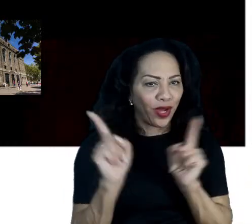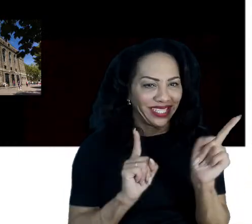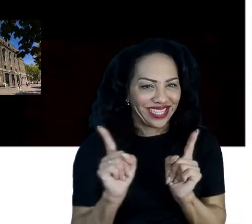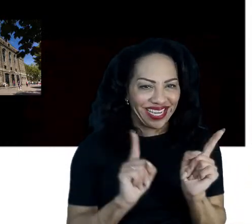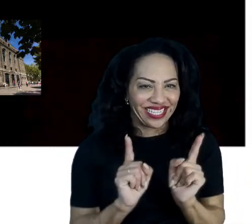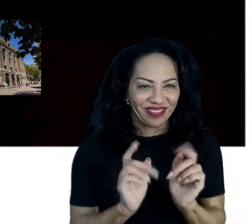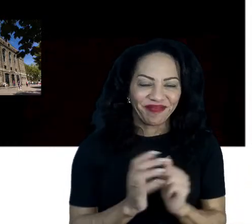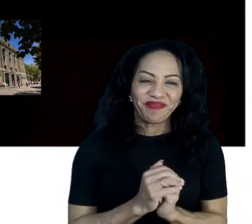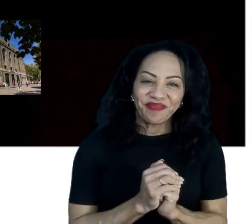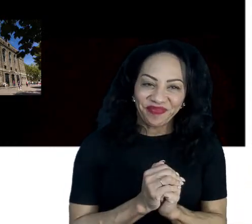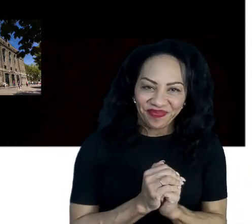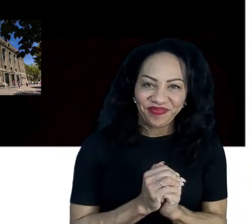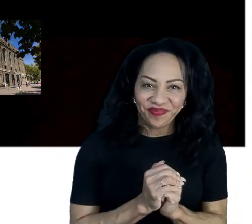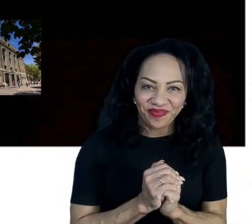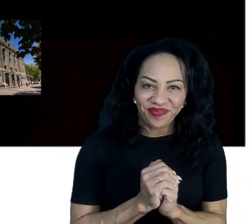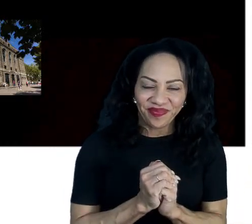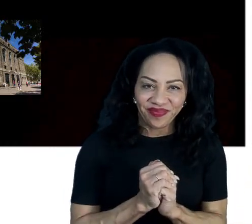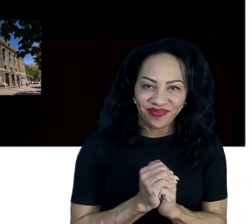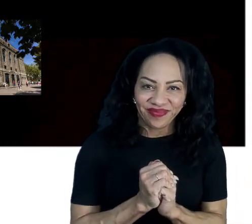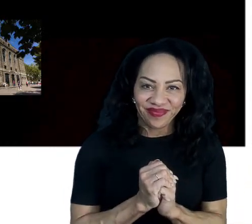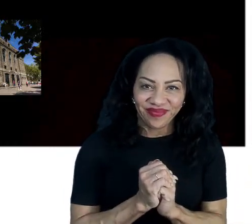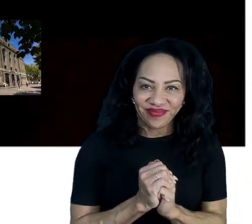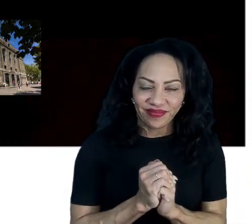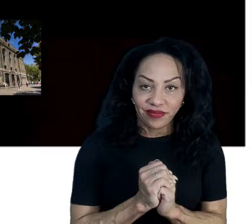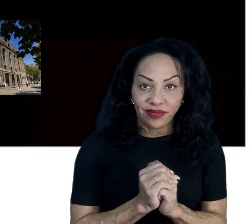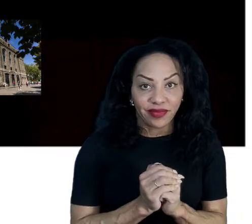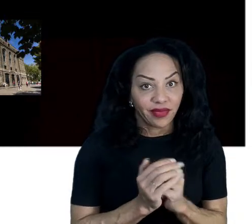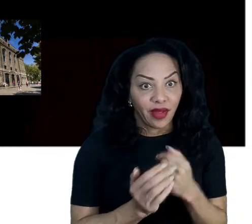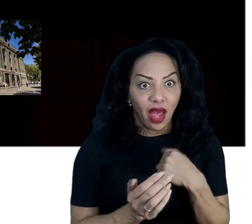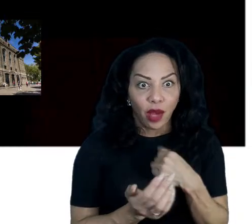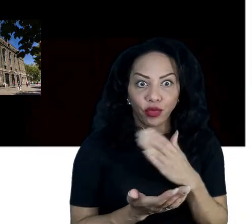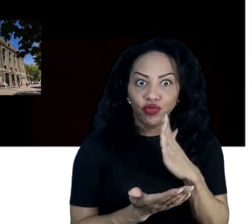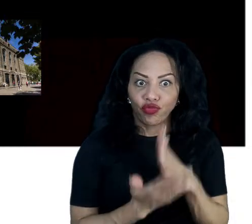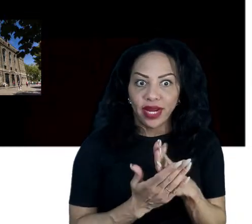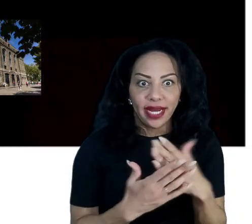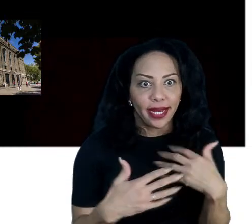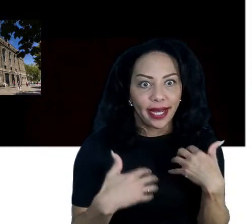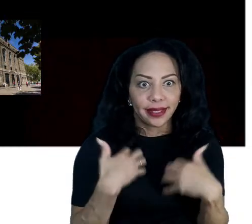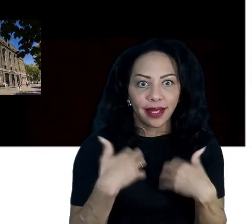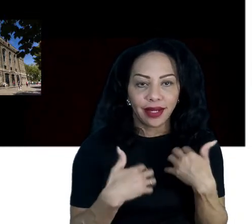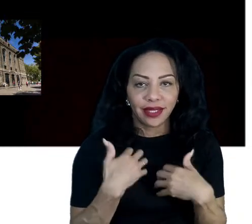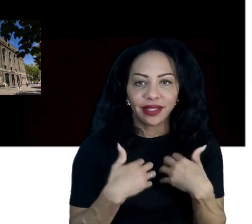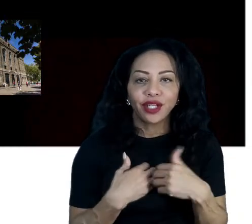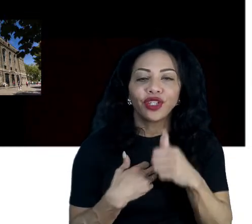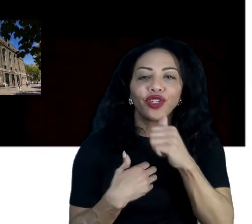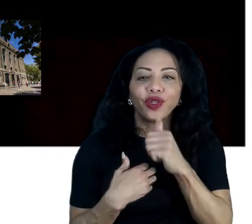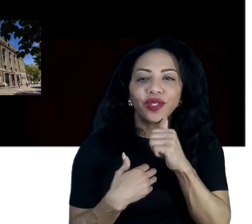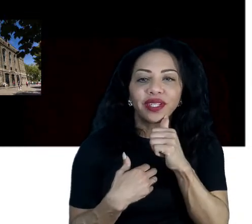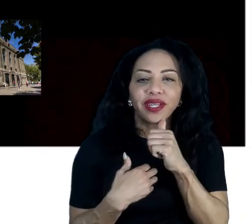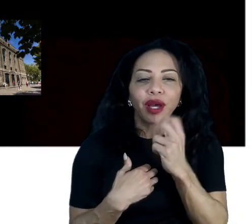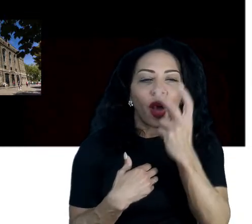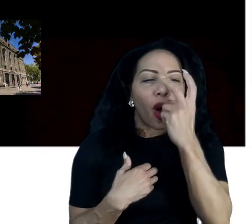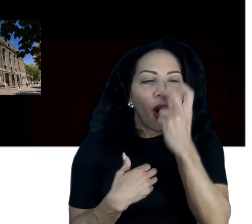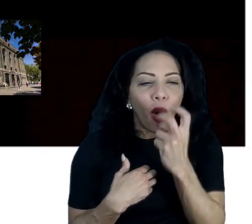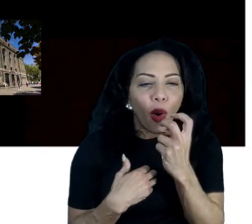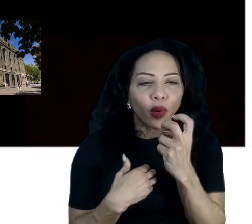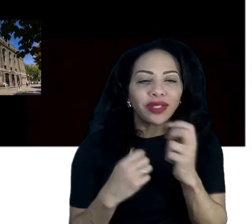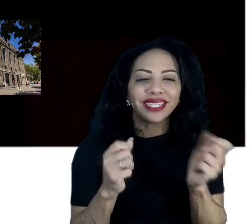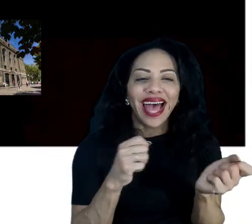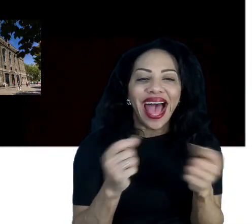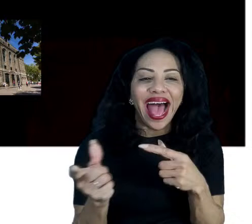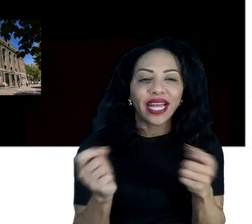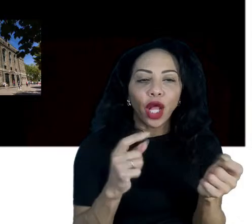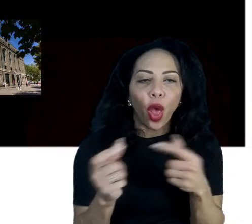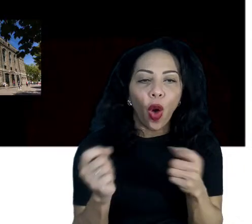And so I was really excited about the idea of reusing telecoms, old analogue telecom, but of course I